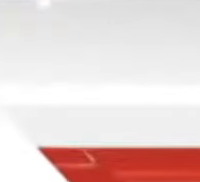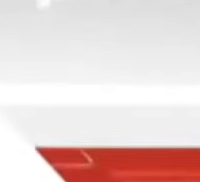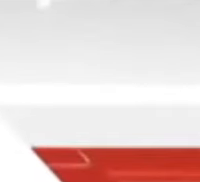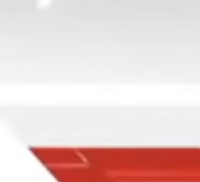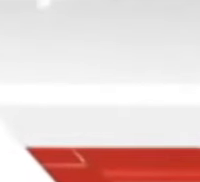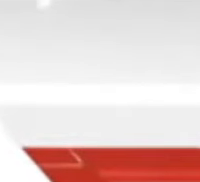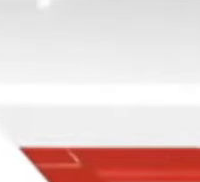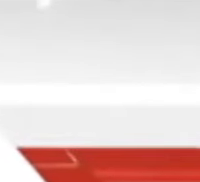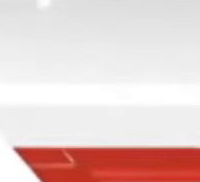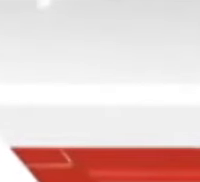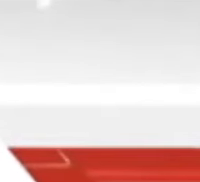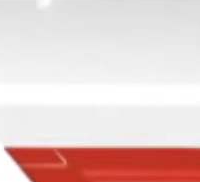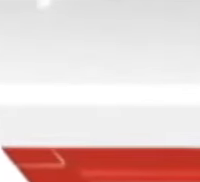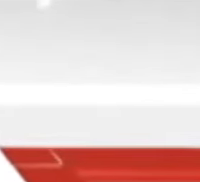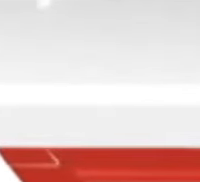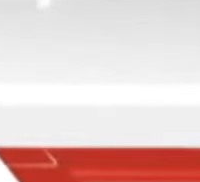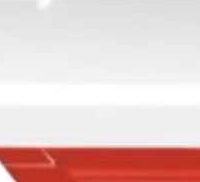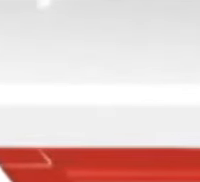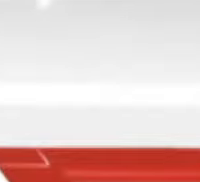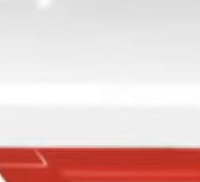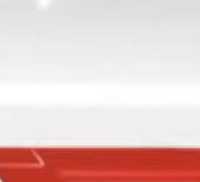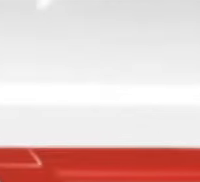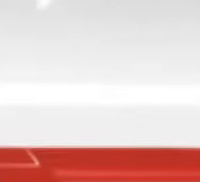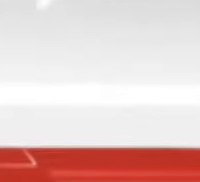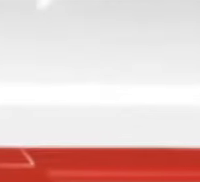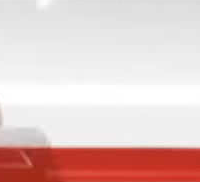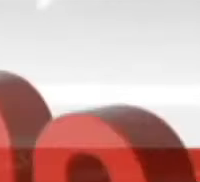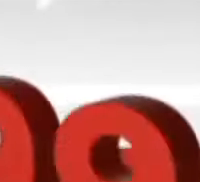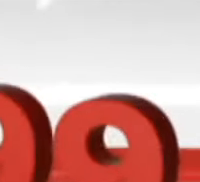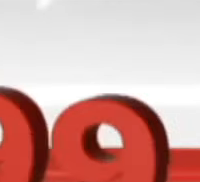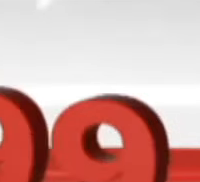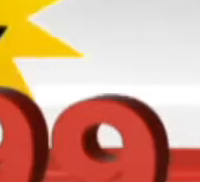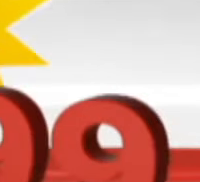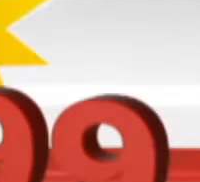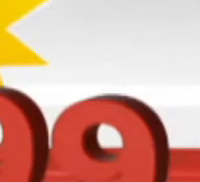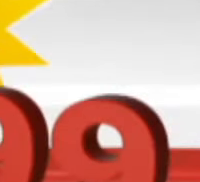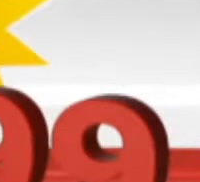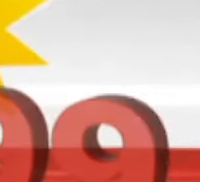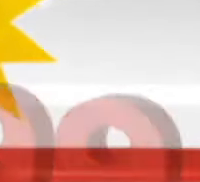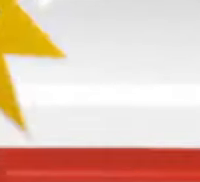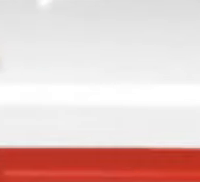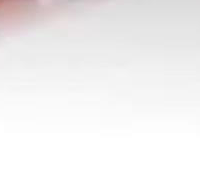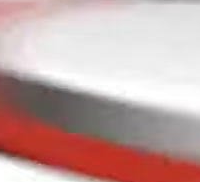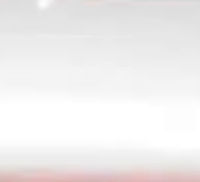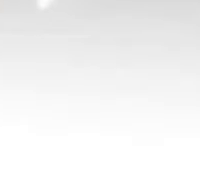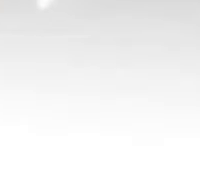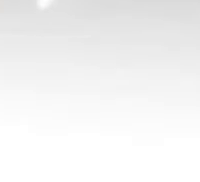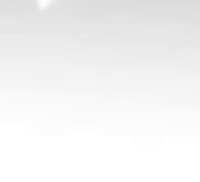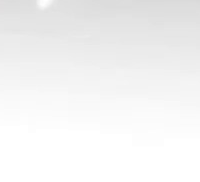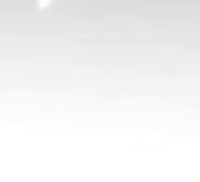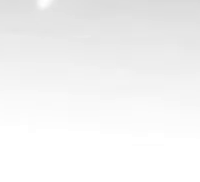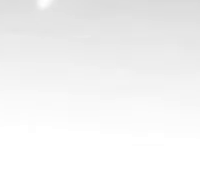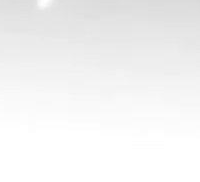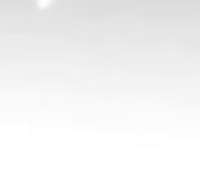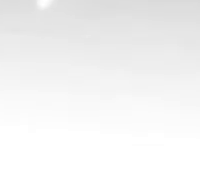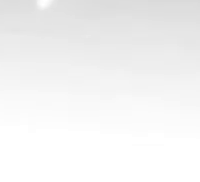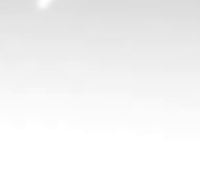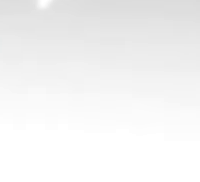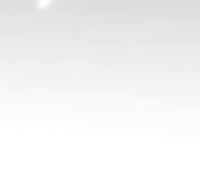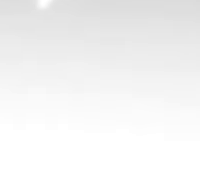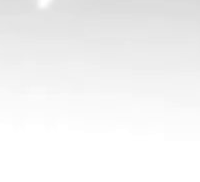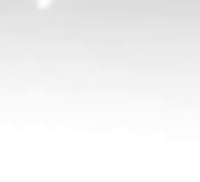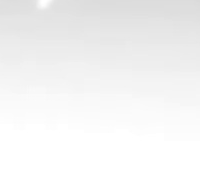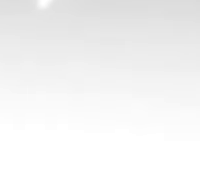Or this 257-liter KIC fridge freezer with metallic finish for a low $3,999. Or catch the action on the